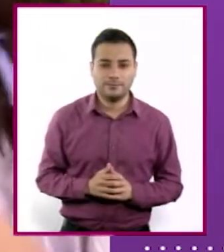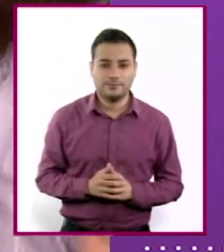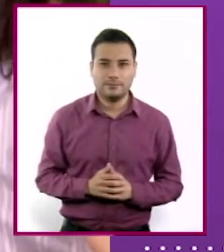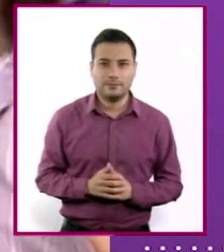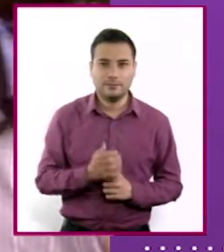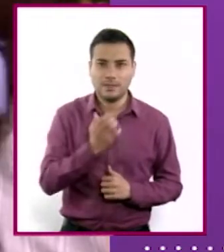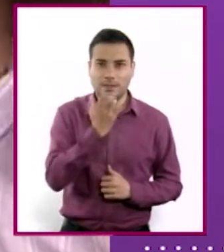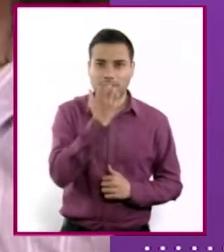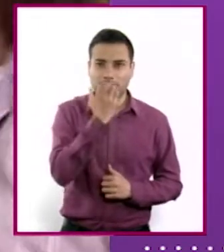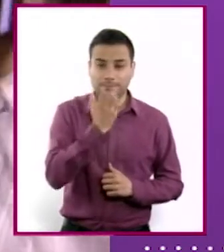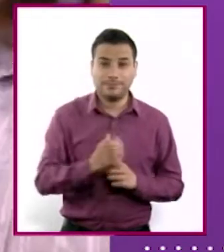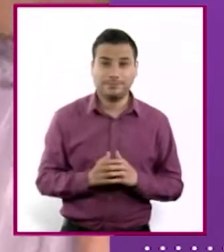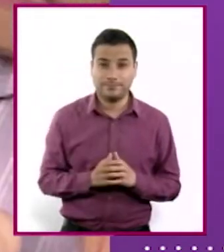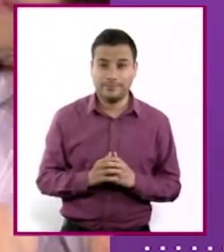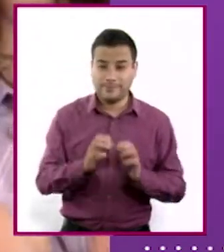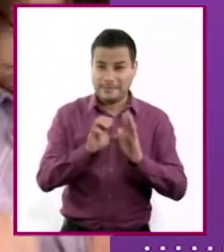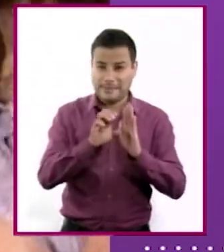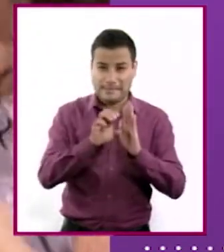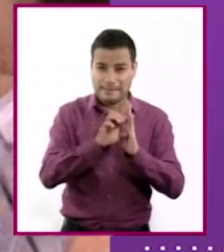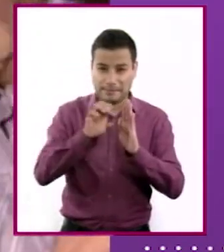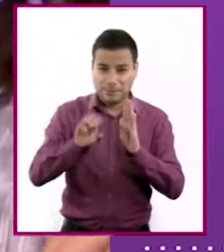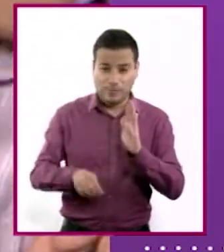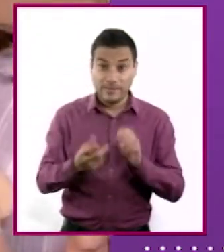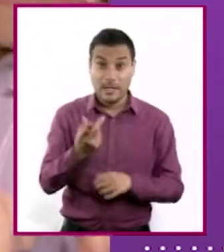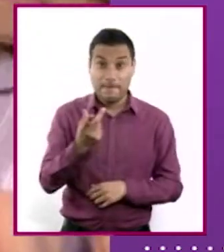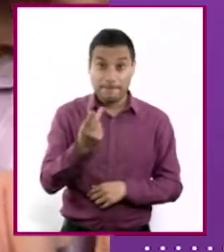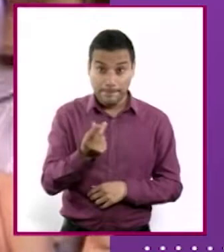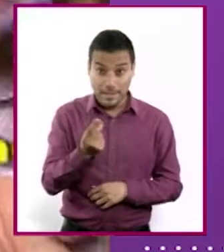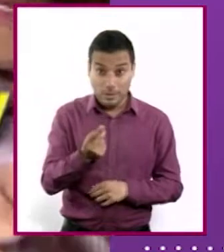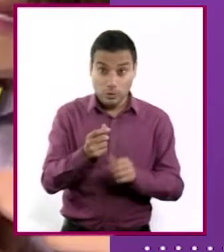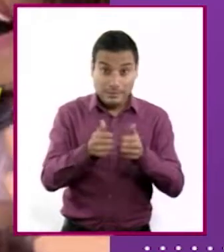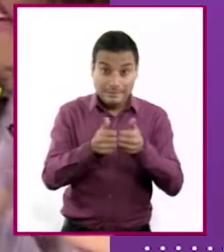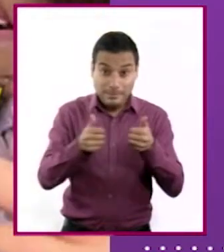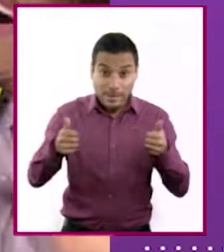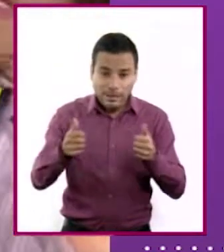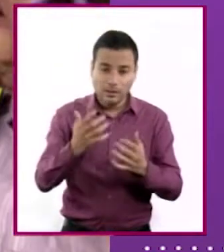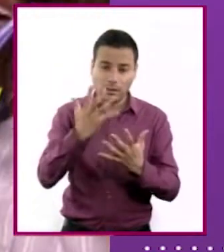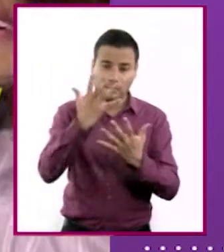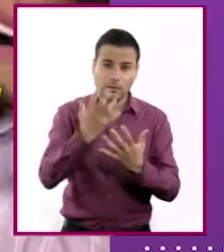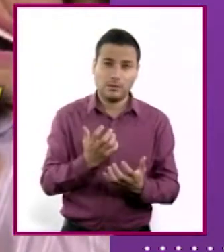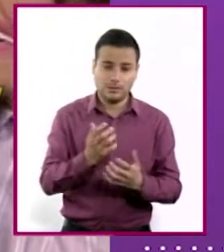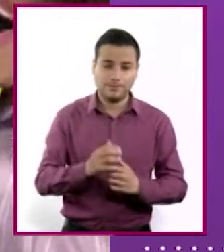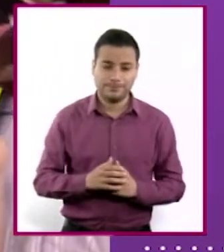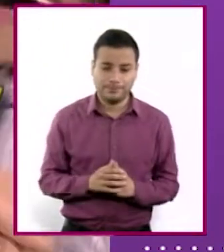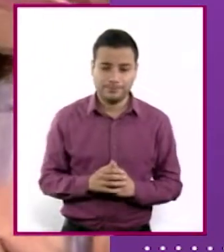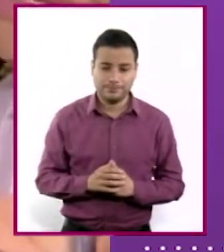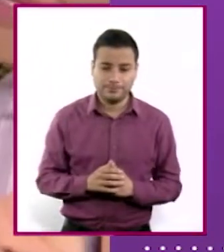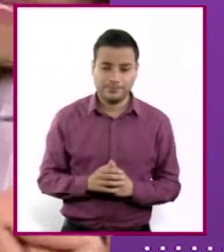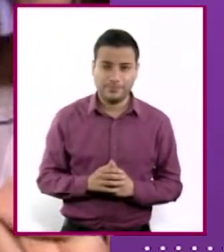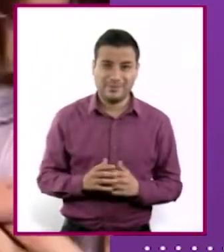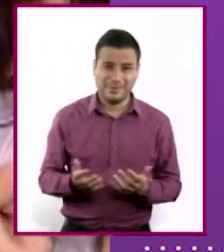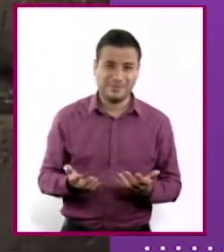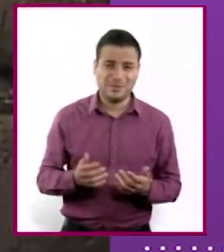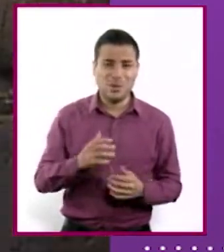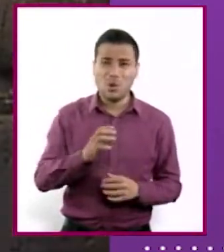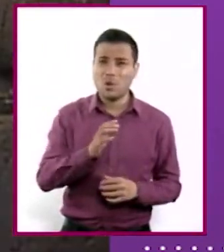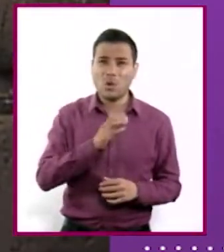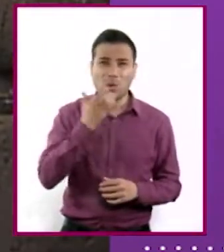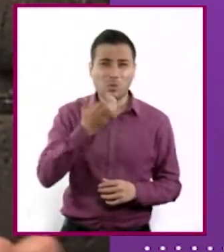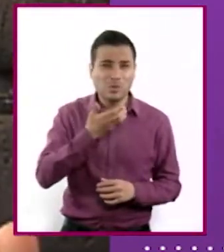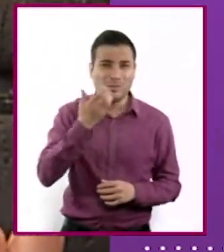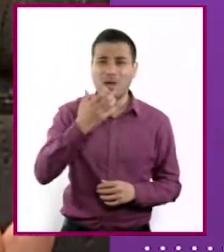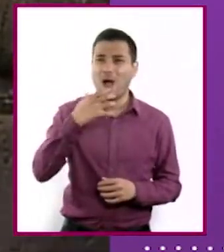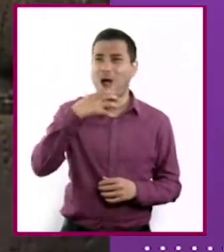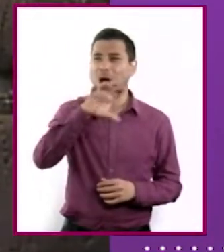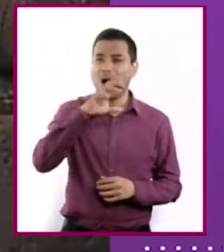If anyone tried to separate the dogs, they were sad. They howled when they were apart.